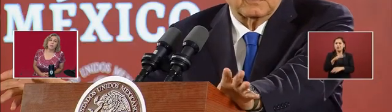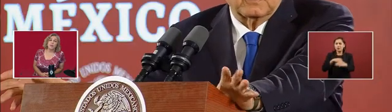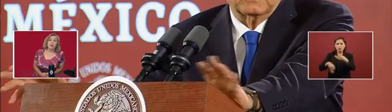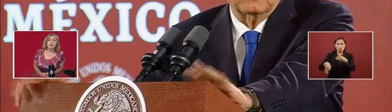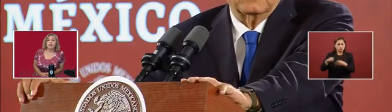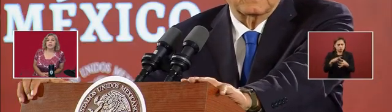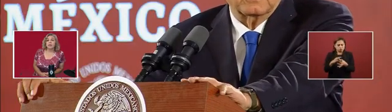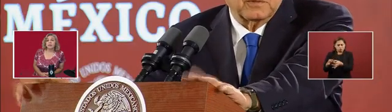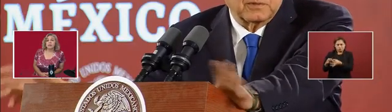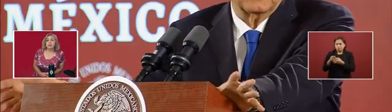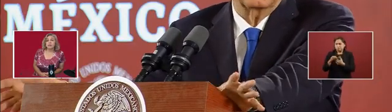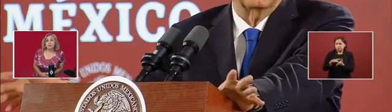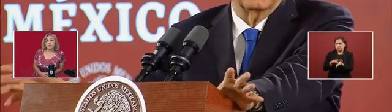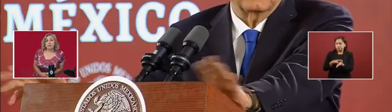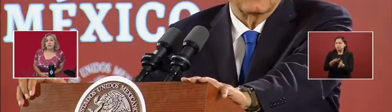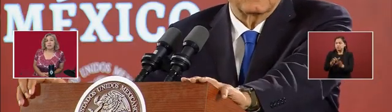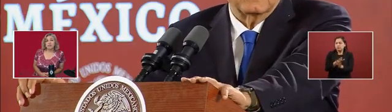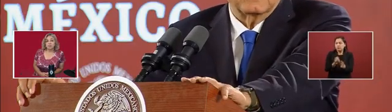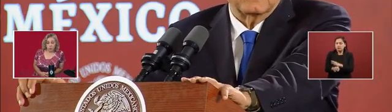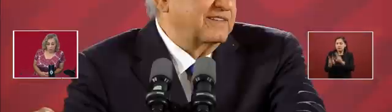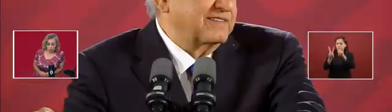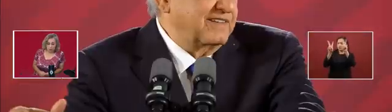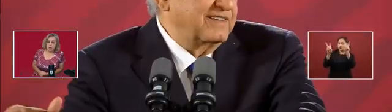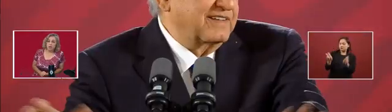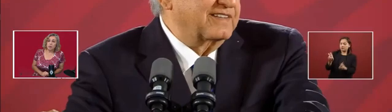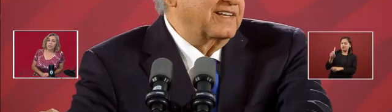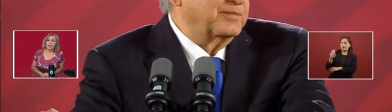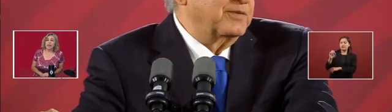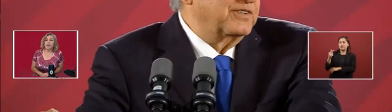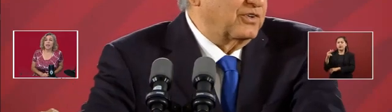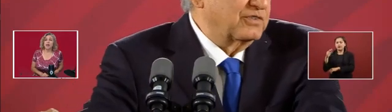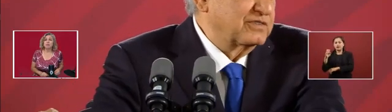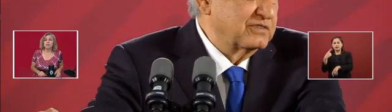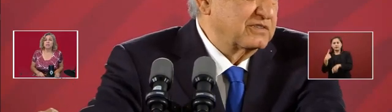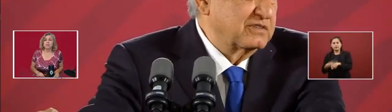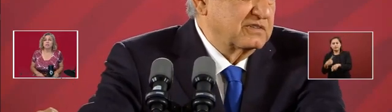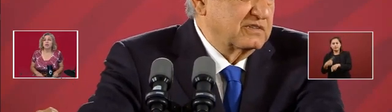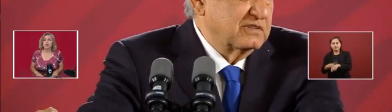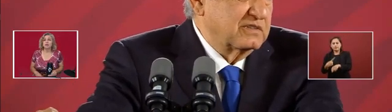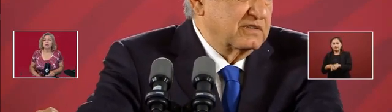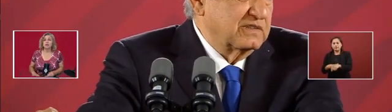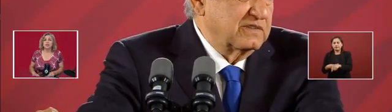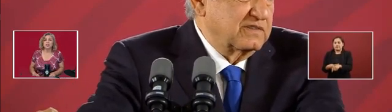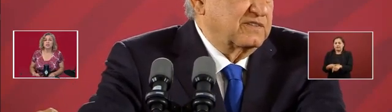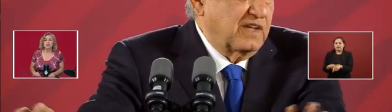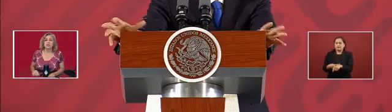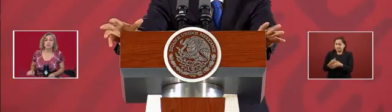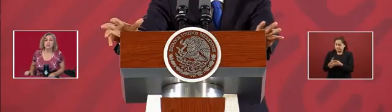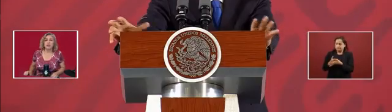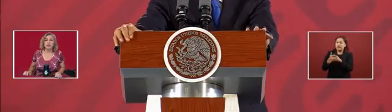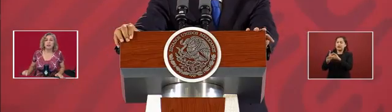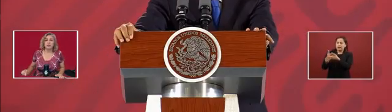this that you guys are doing, what you're doing now, to participate in this,